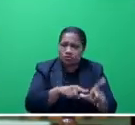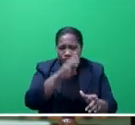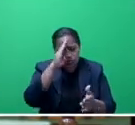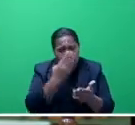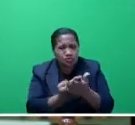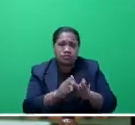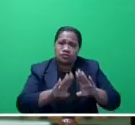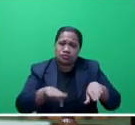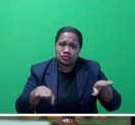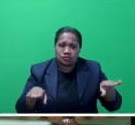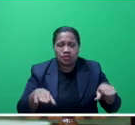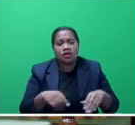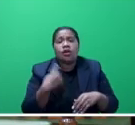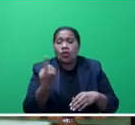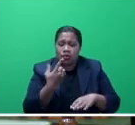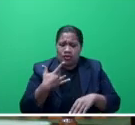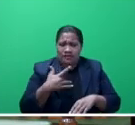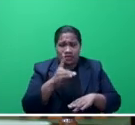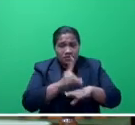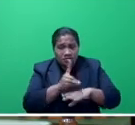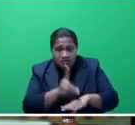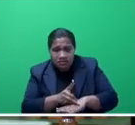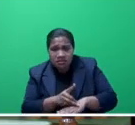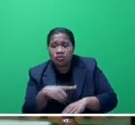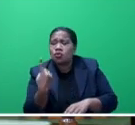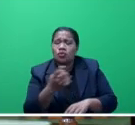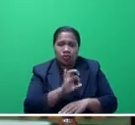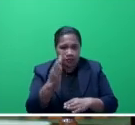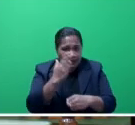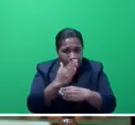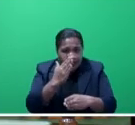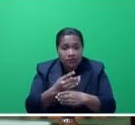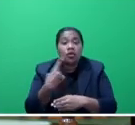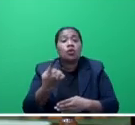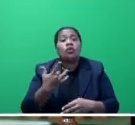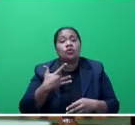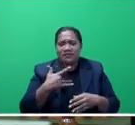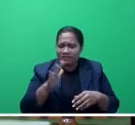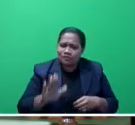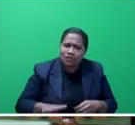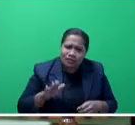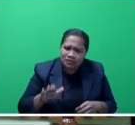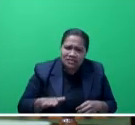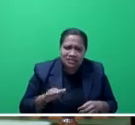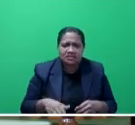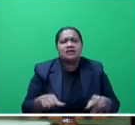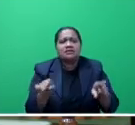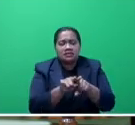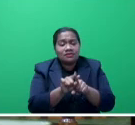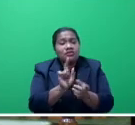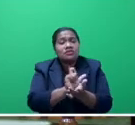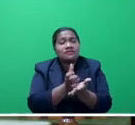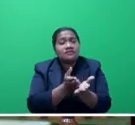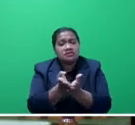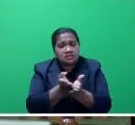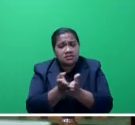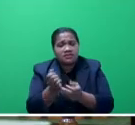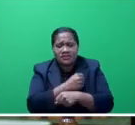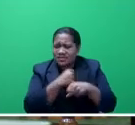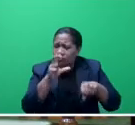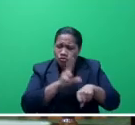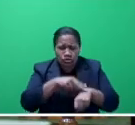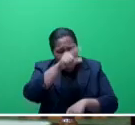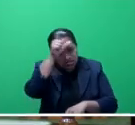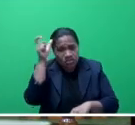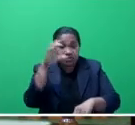children, those living with disabilities and those who are unemployed, those who are living in poverty, as well as our civil servants, including our doctors, nurses,